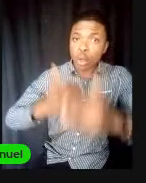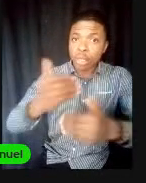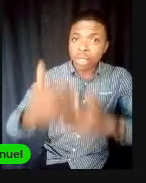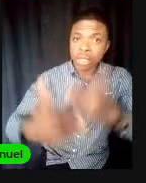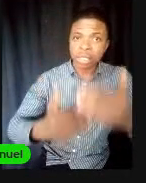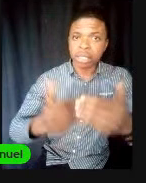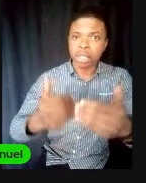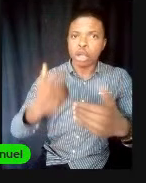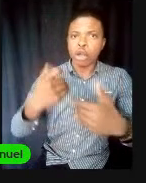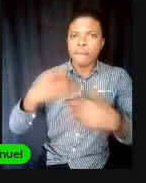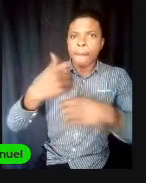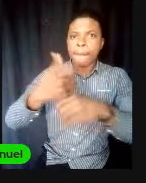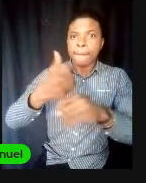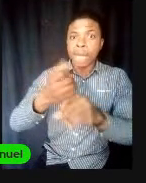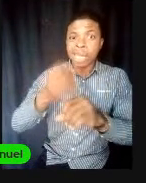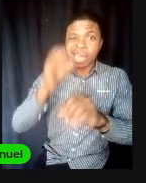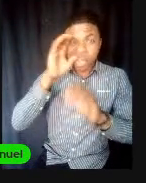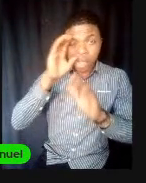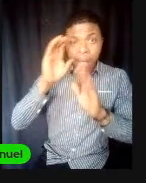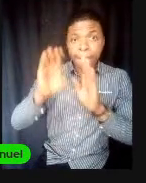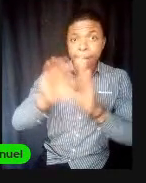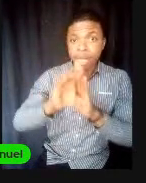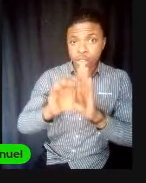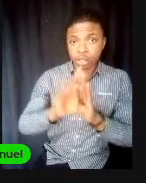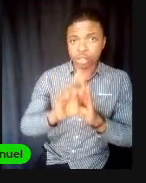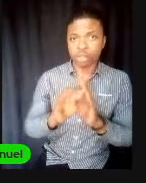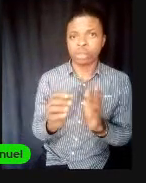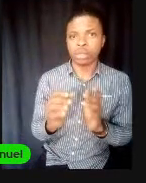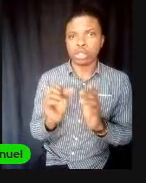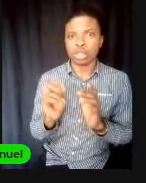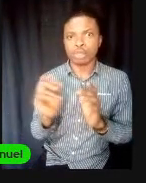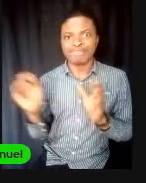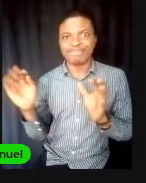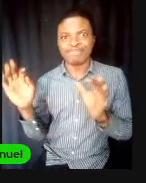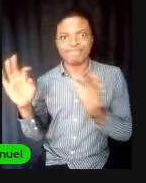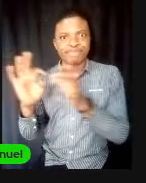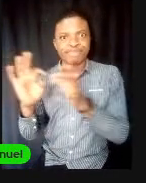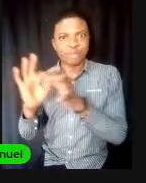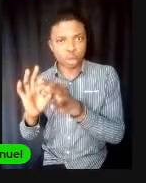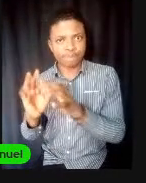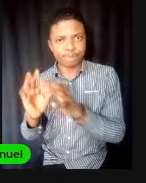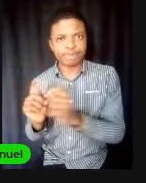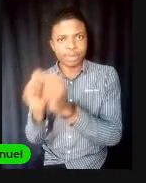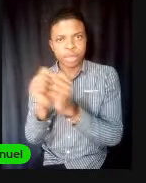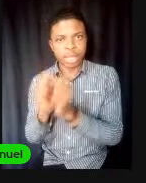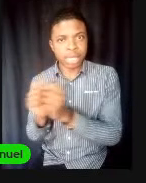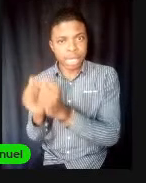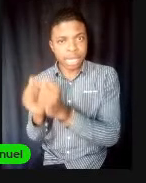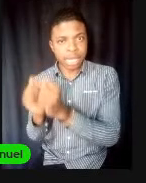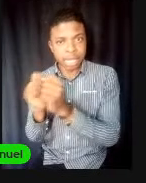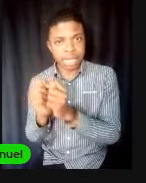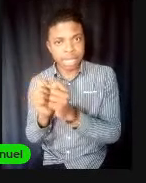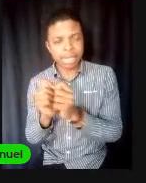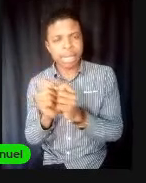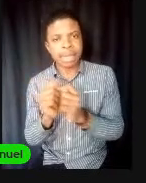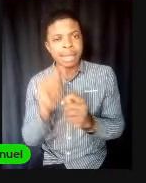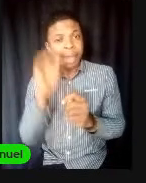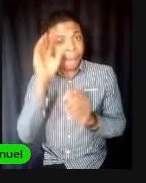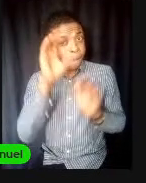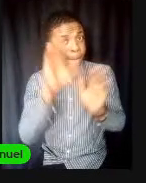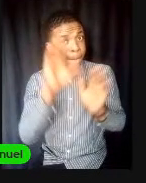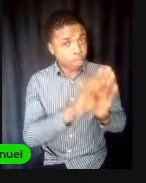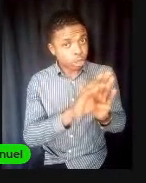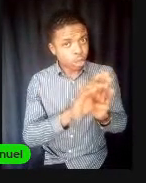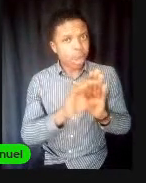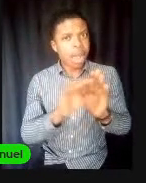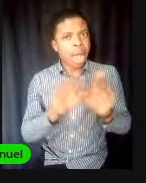picture. Joining together, we have graphic design. So the designing of that picture, that process is called